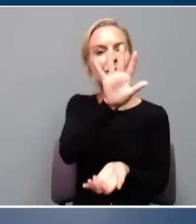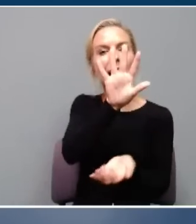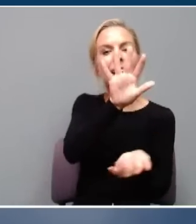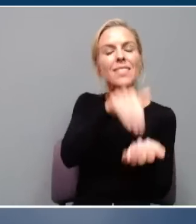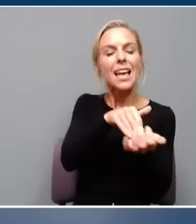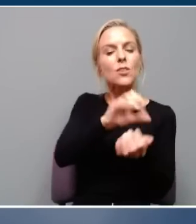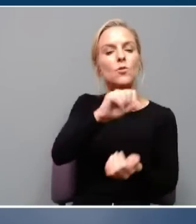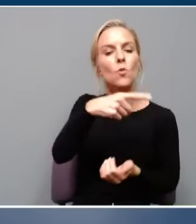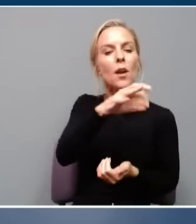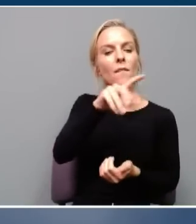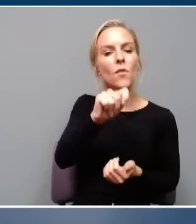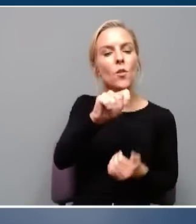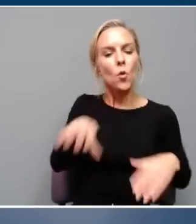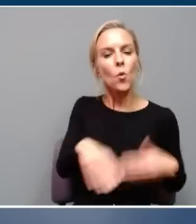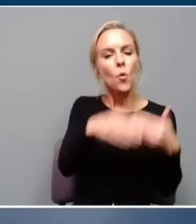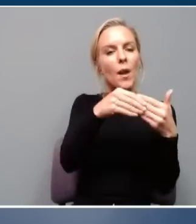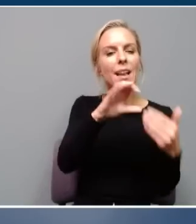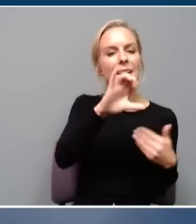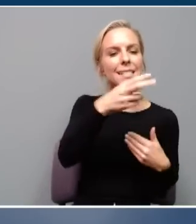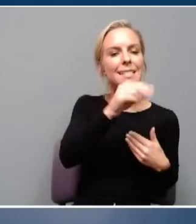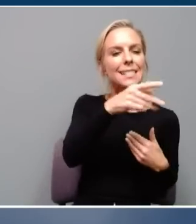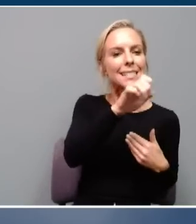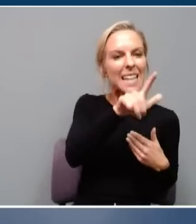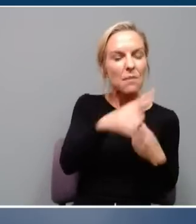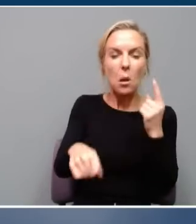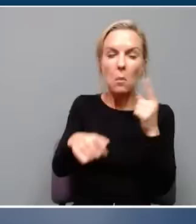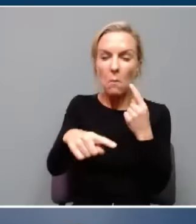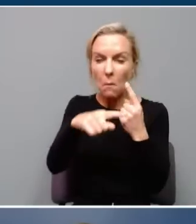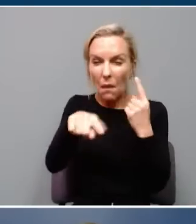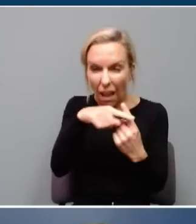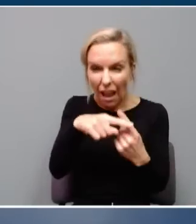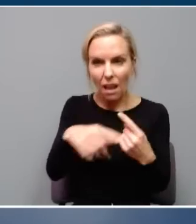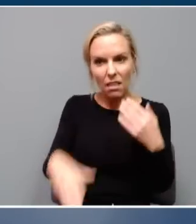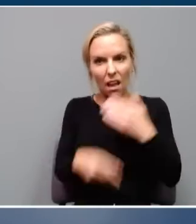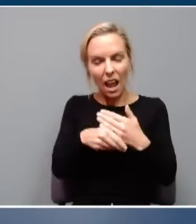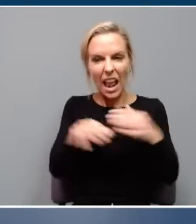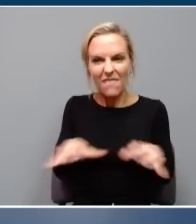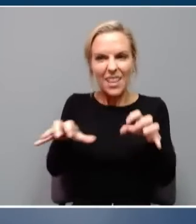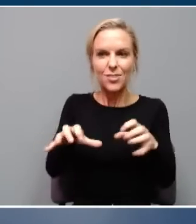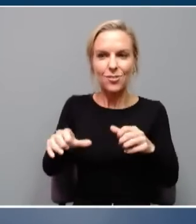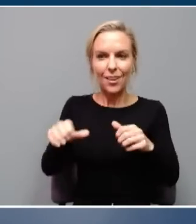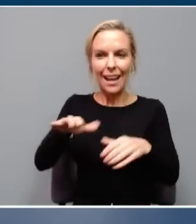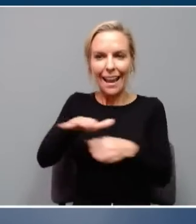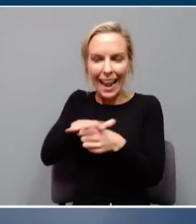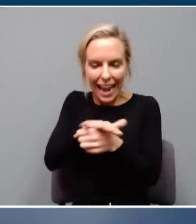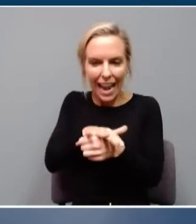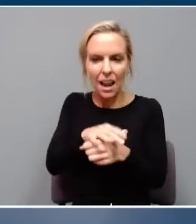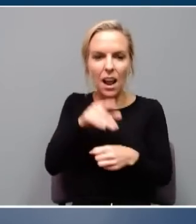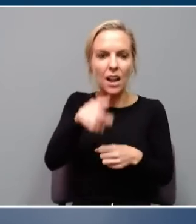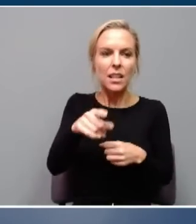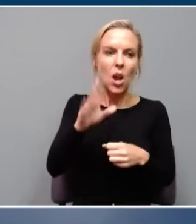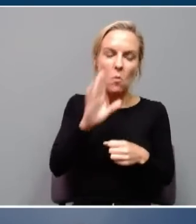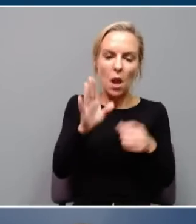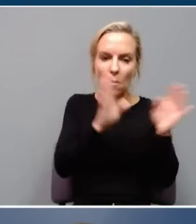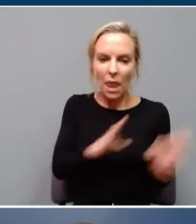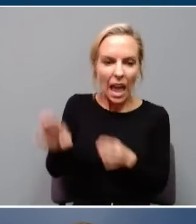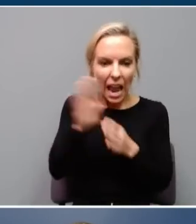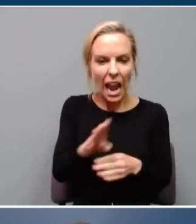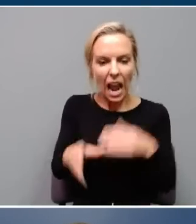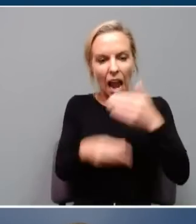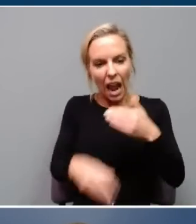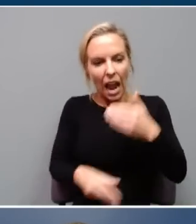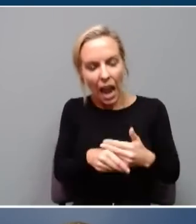and an adventure area. A lodge, cabins, and retail village are also planned. So big dreams,